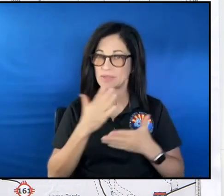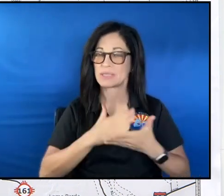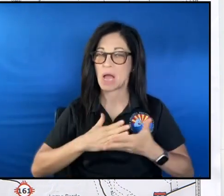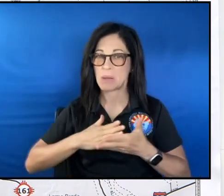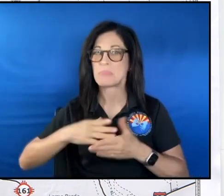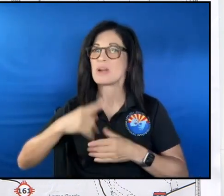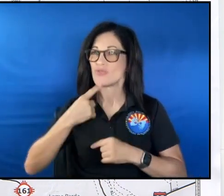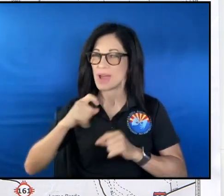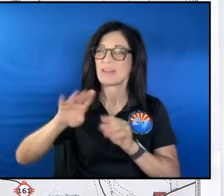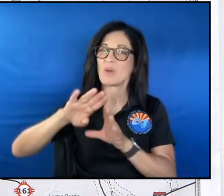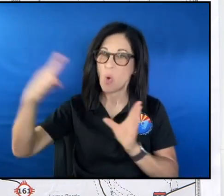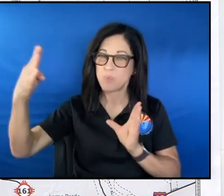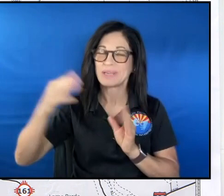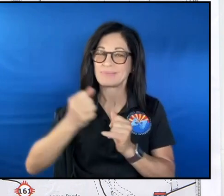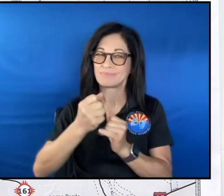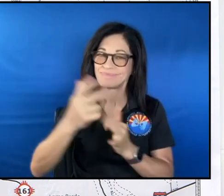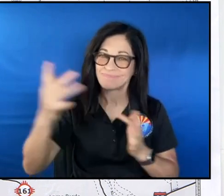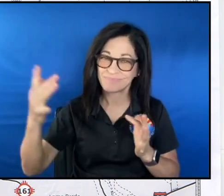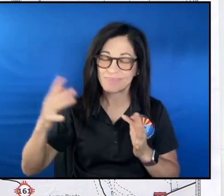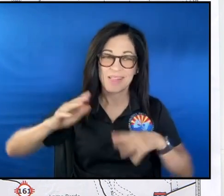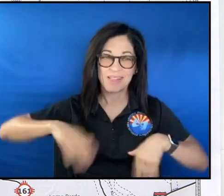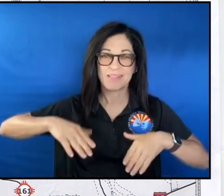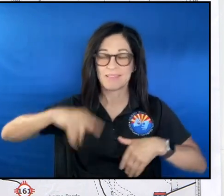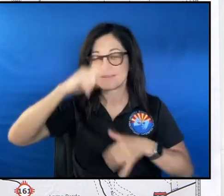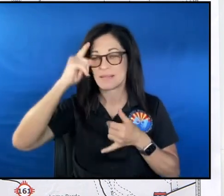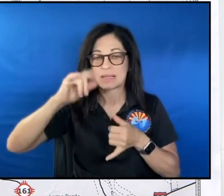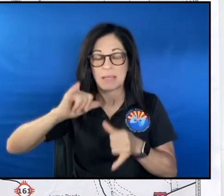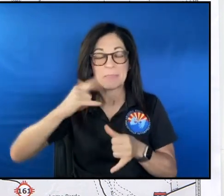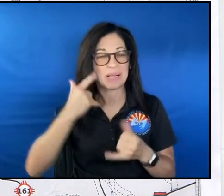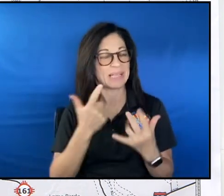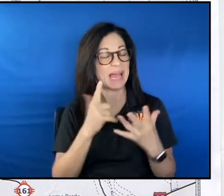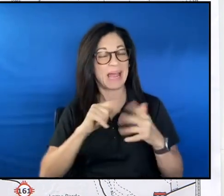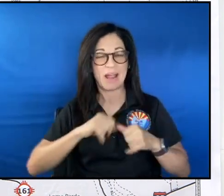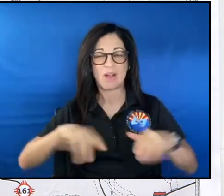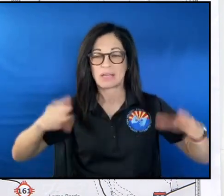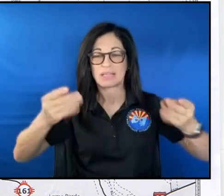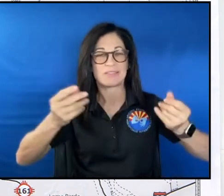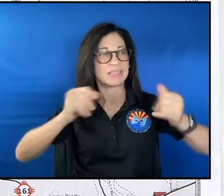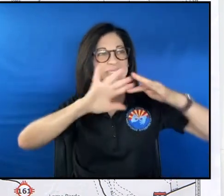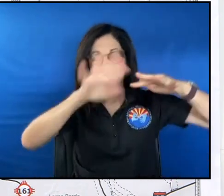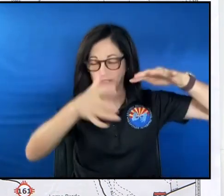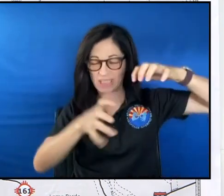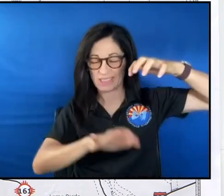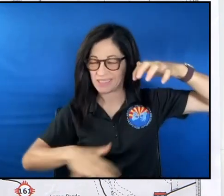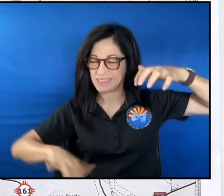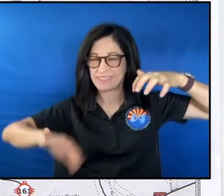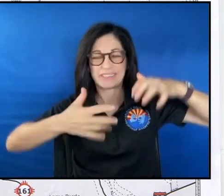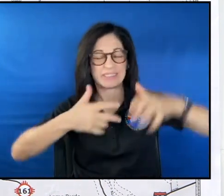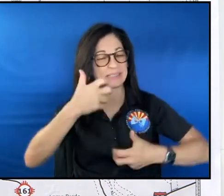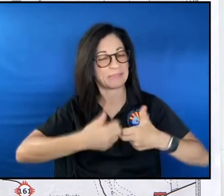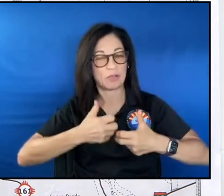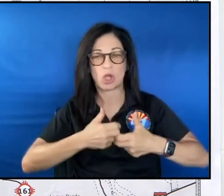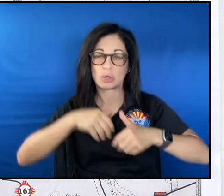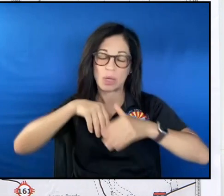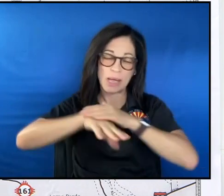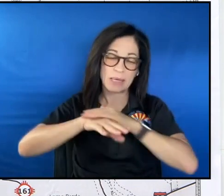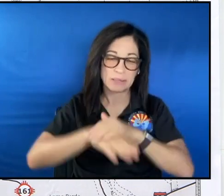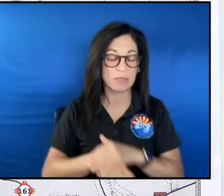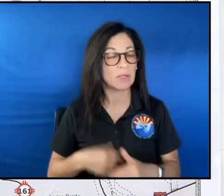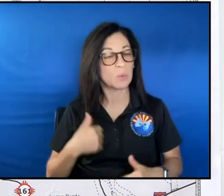country that lies within some of this open fire's edge that we may not call contained throughout our tour